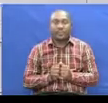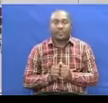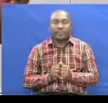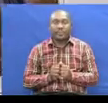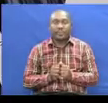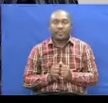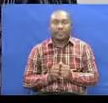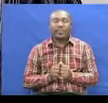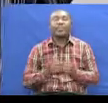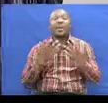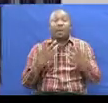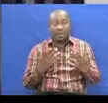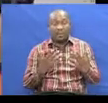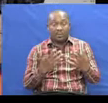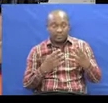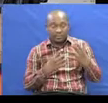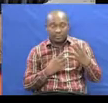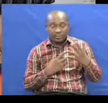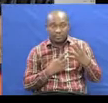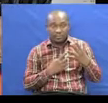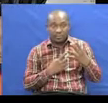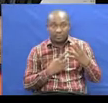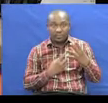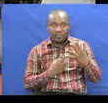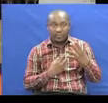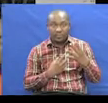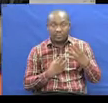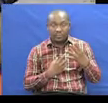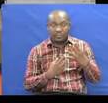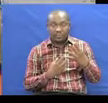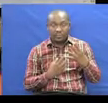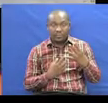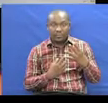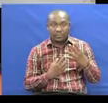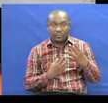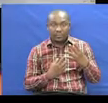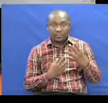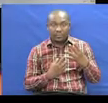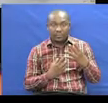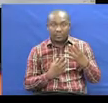two, another thing here, we have to